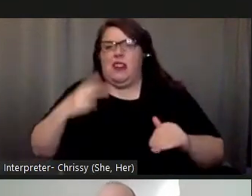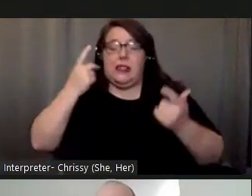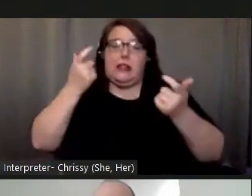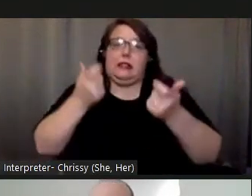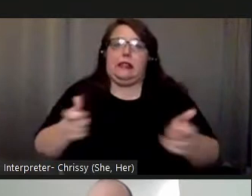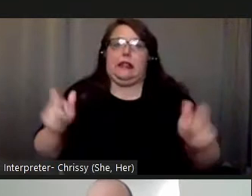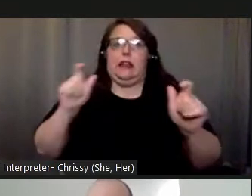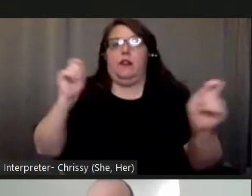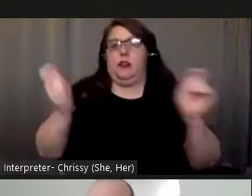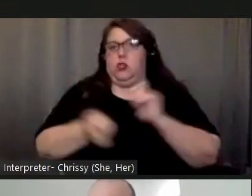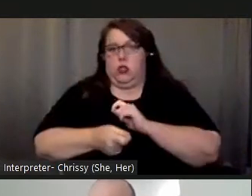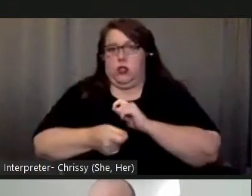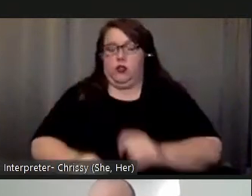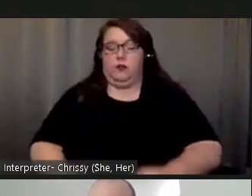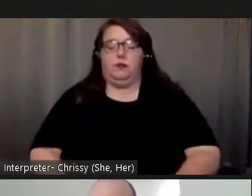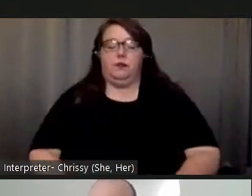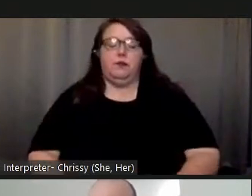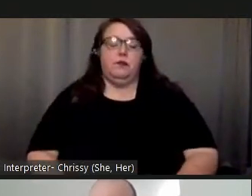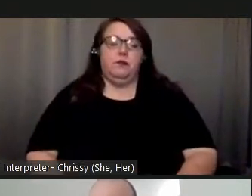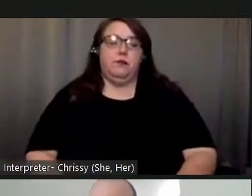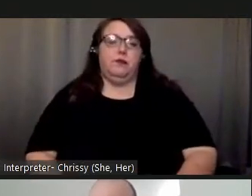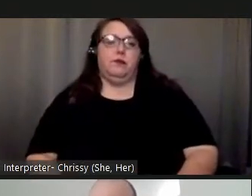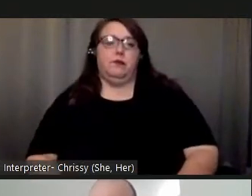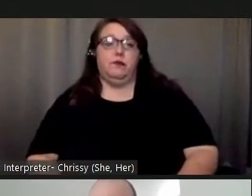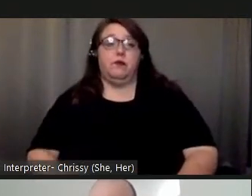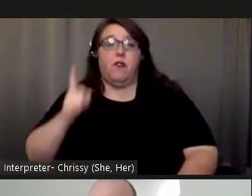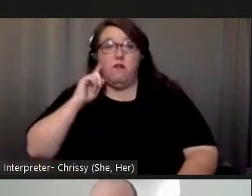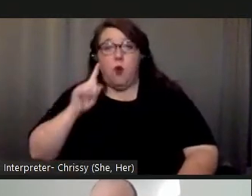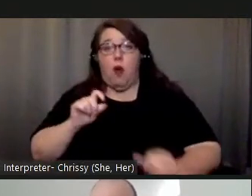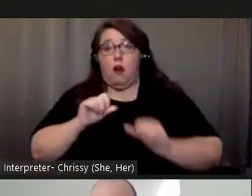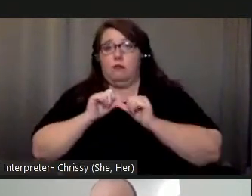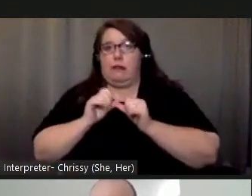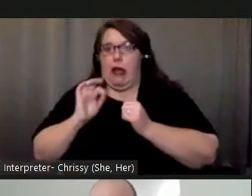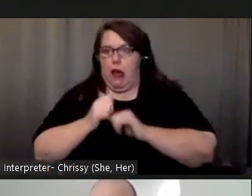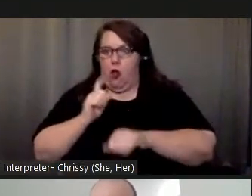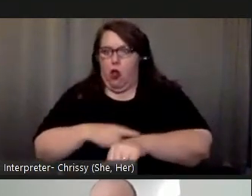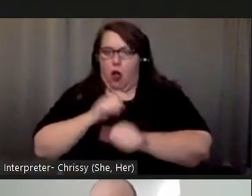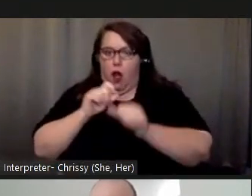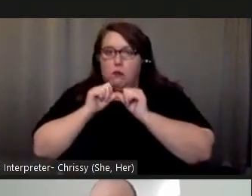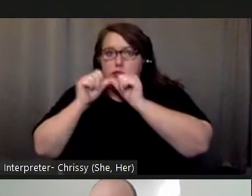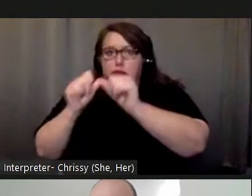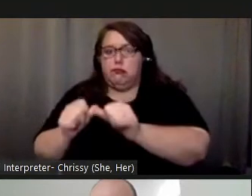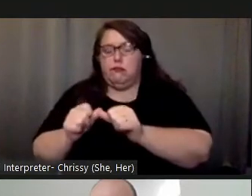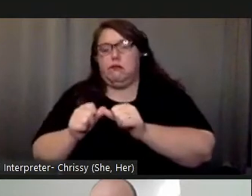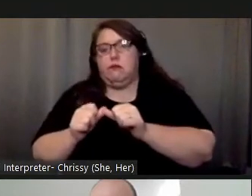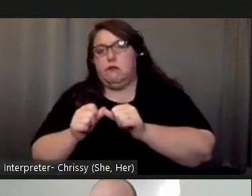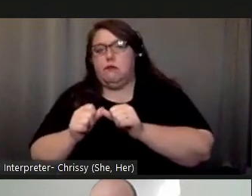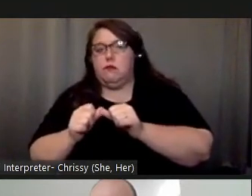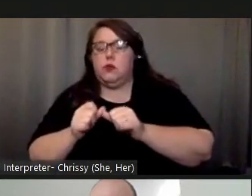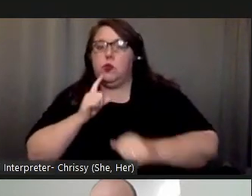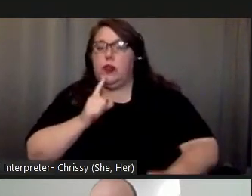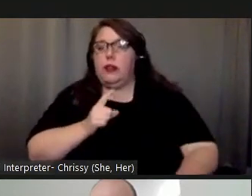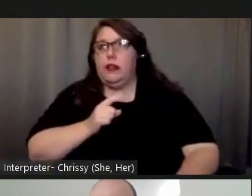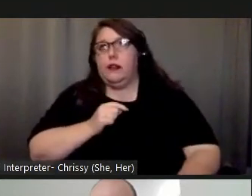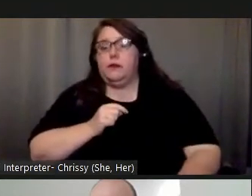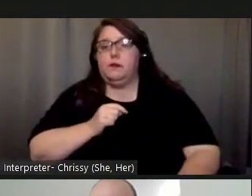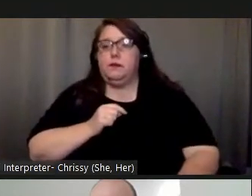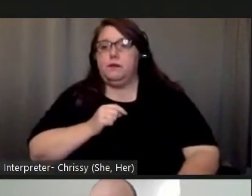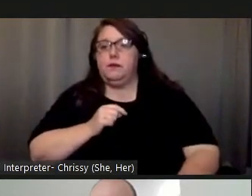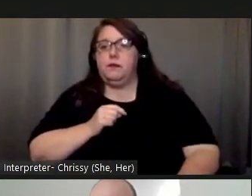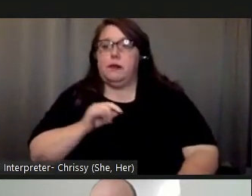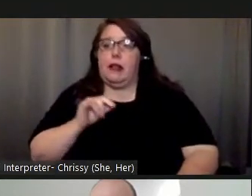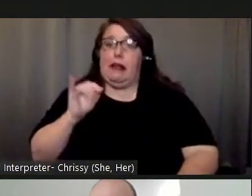changes. As far as longevity, I would say that the most concerning situation would be if